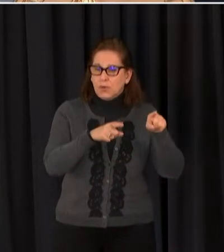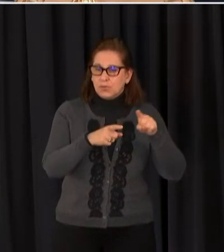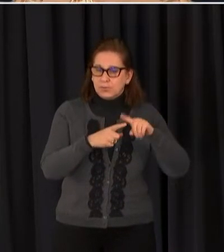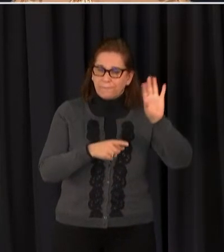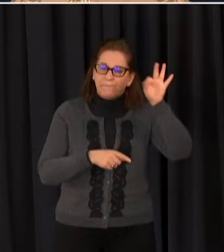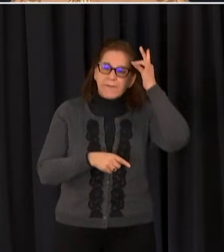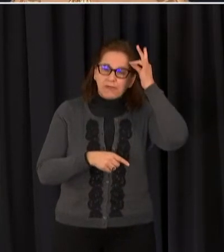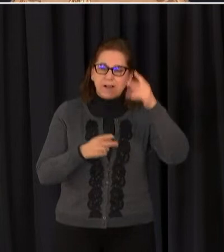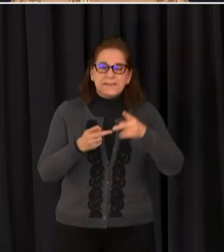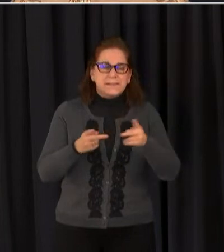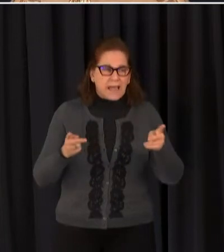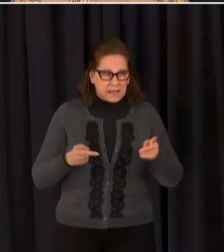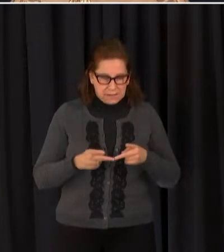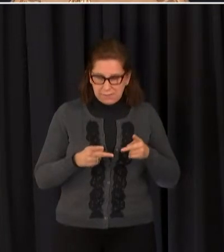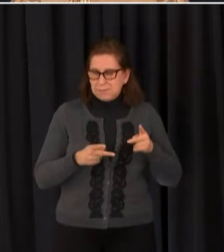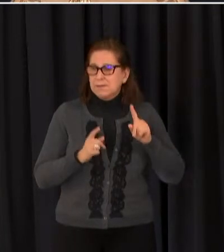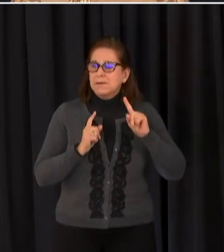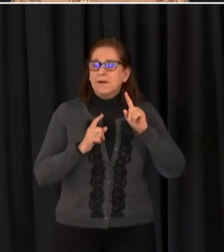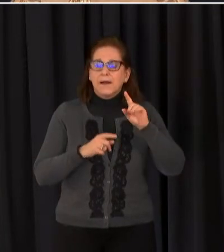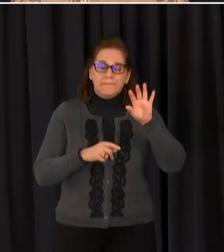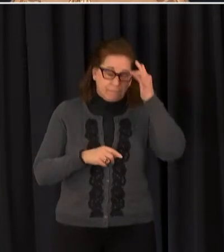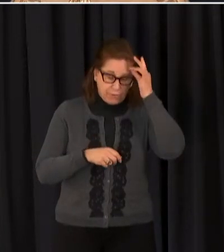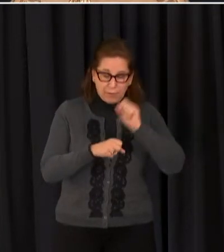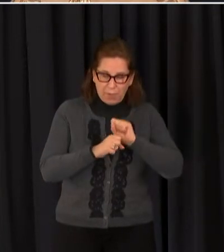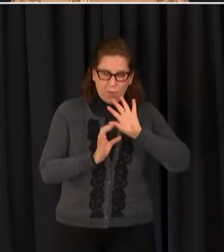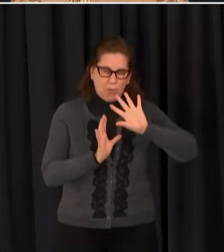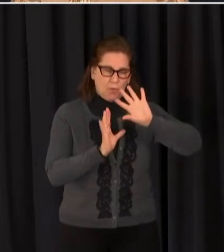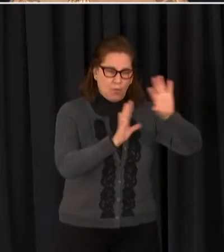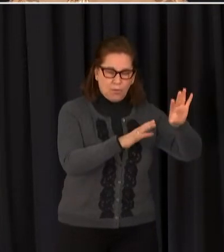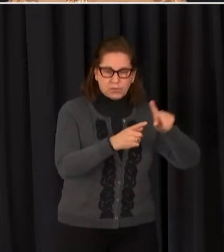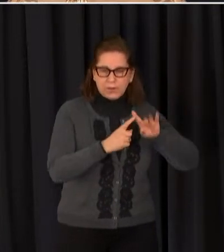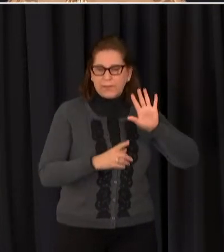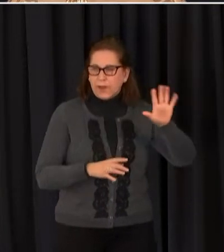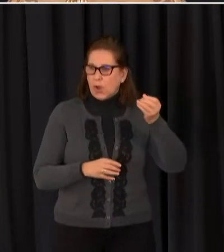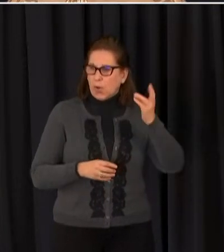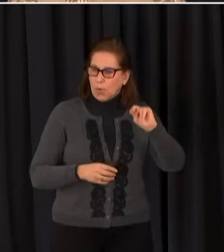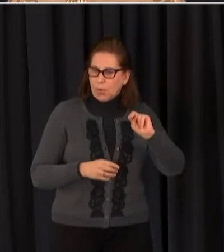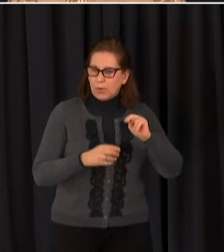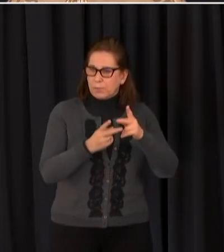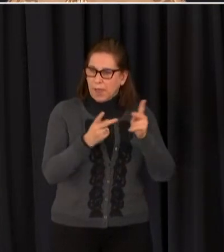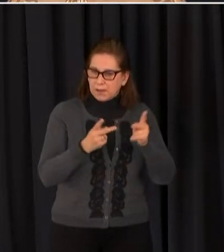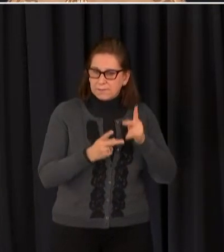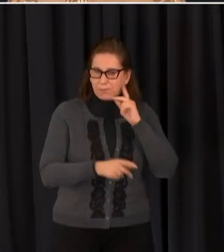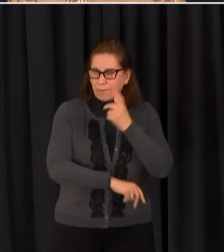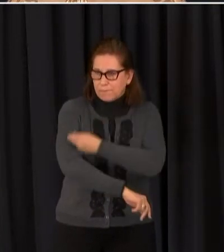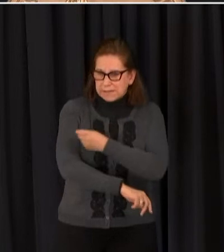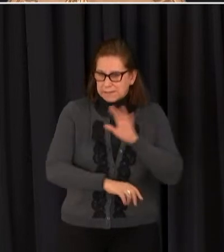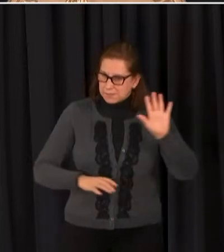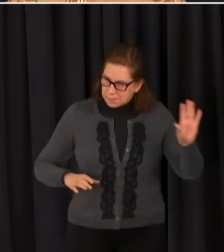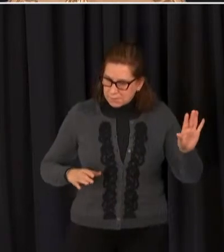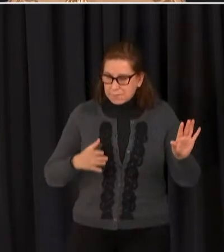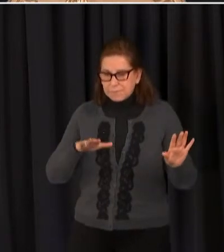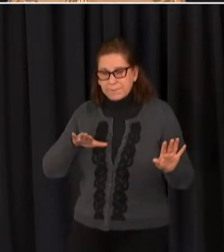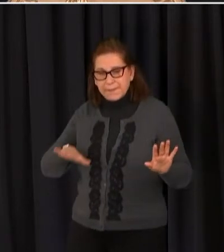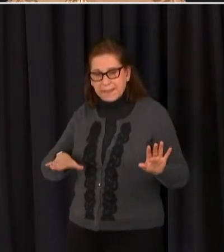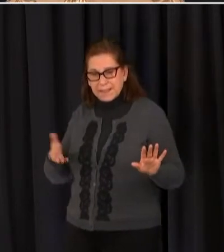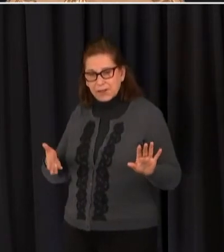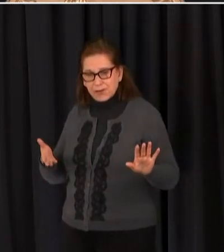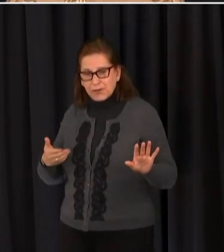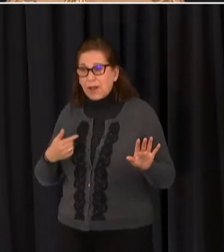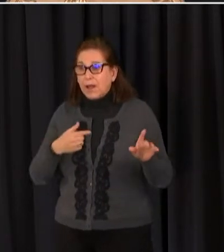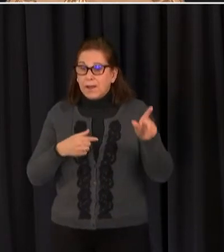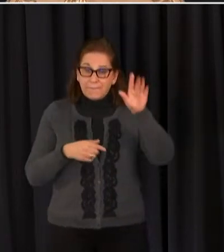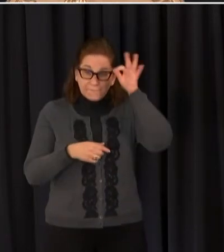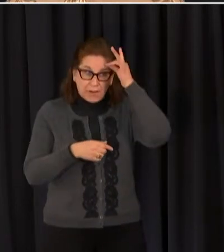this schedule lines up with others. But we think that people can be, best served at that